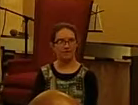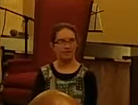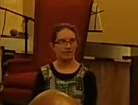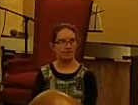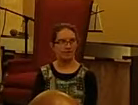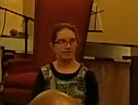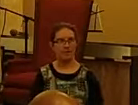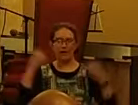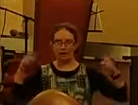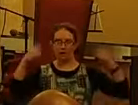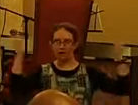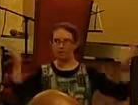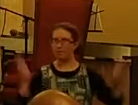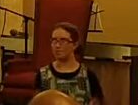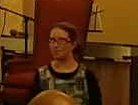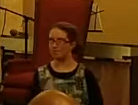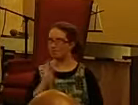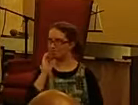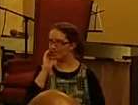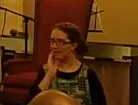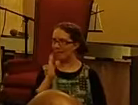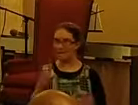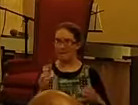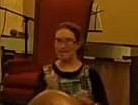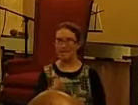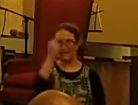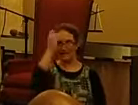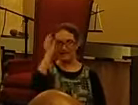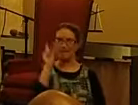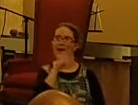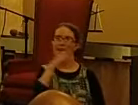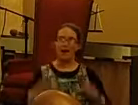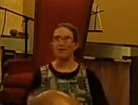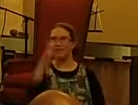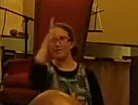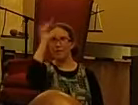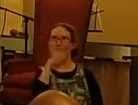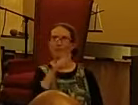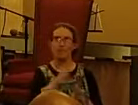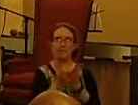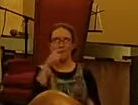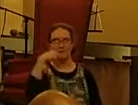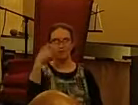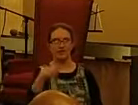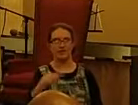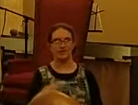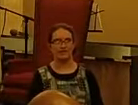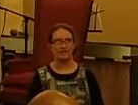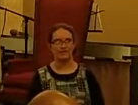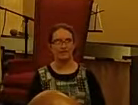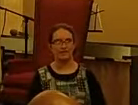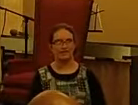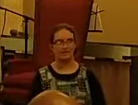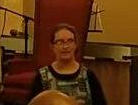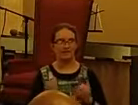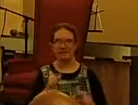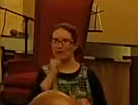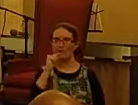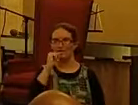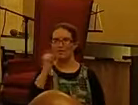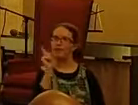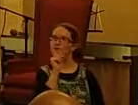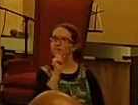That's right. Amen. Hallelujah. So it makes sense. He's a liar. He's the father of lies, the Bible said. And so he can't tell